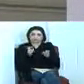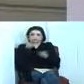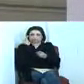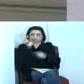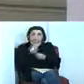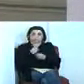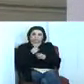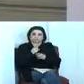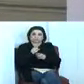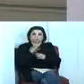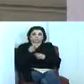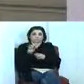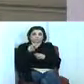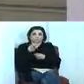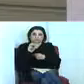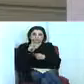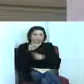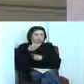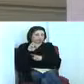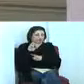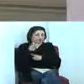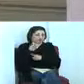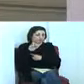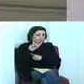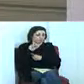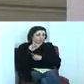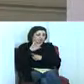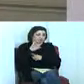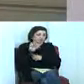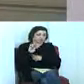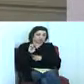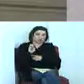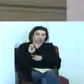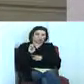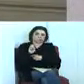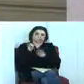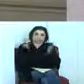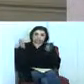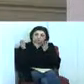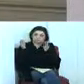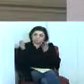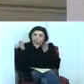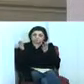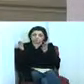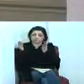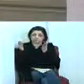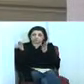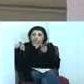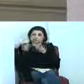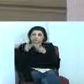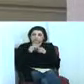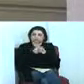benevolence ministries of the church. And so as God leads you, feel free to